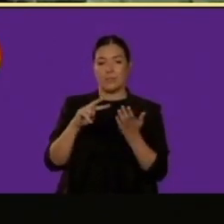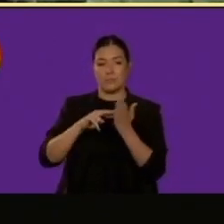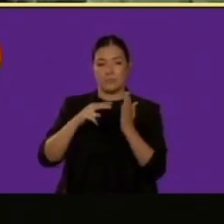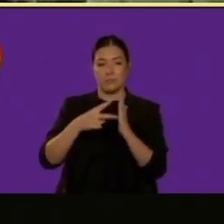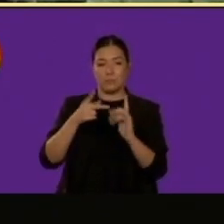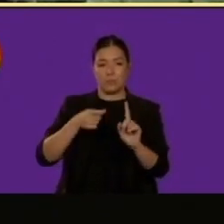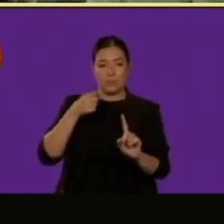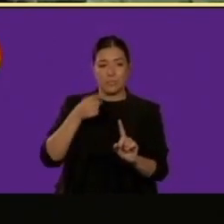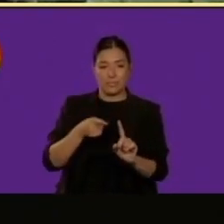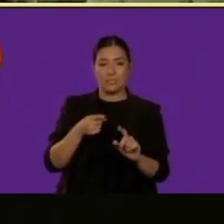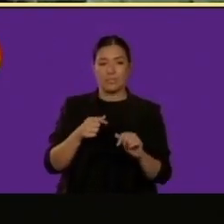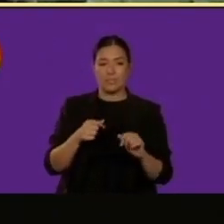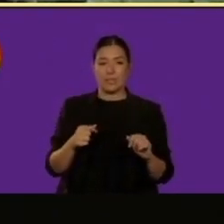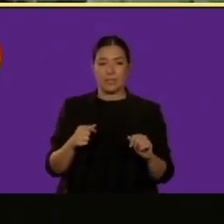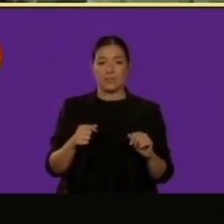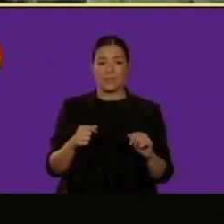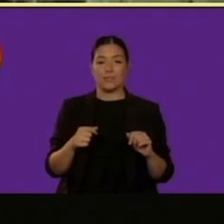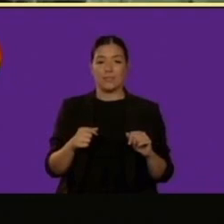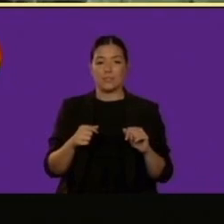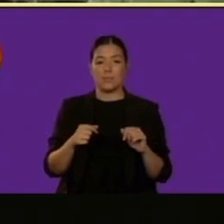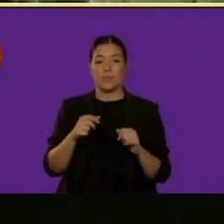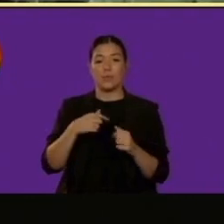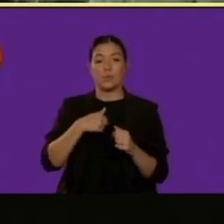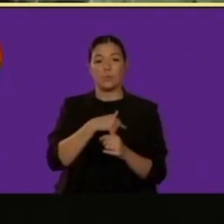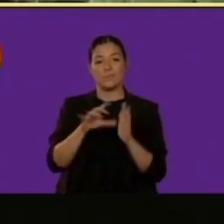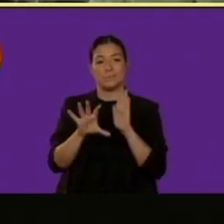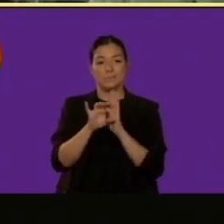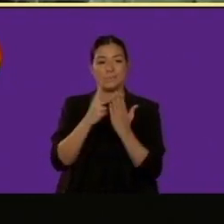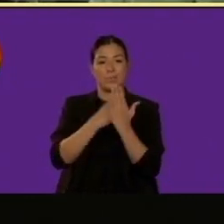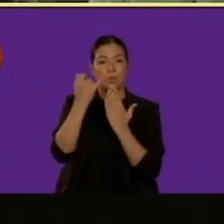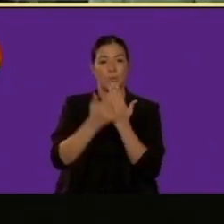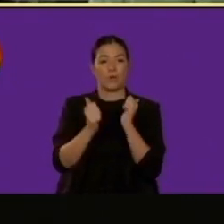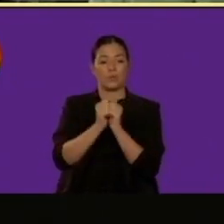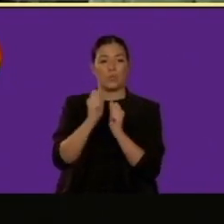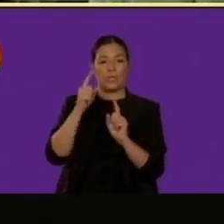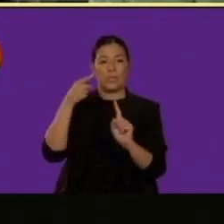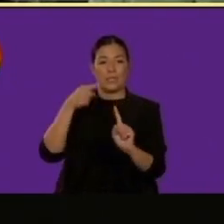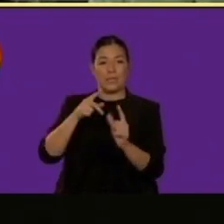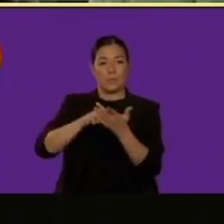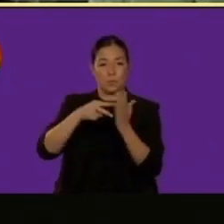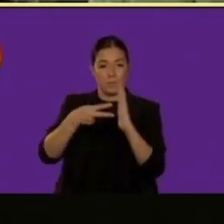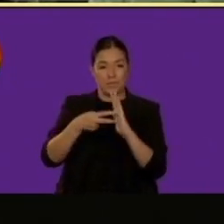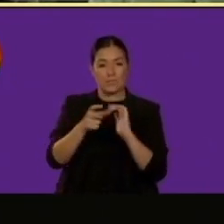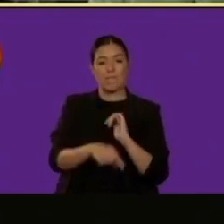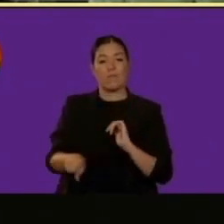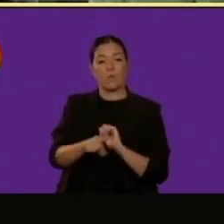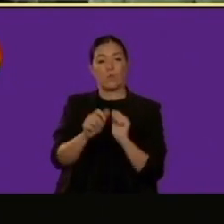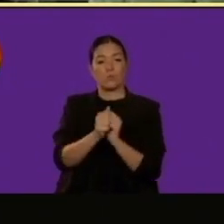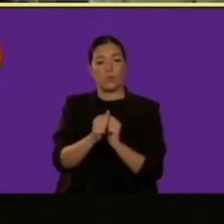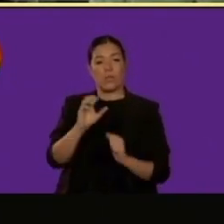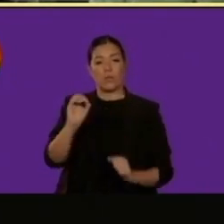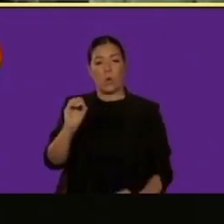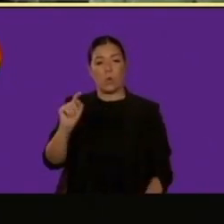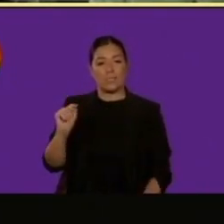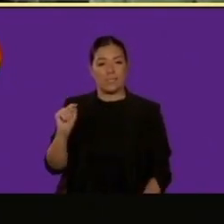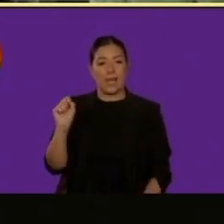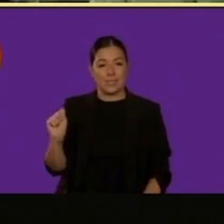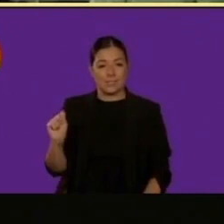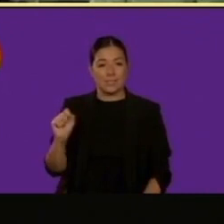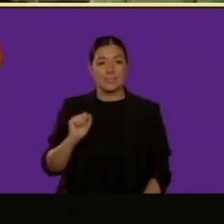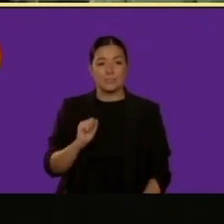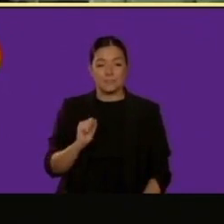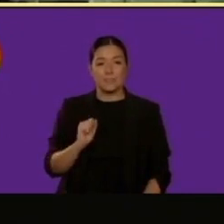it's hard for them to participate. So we have with scratch, we have